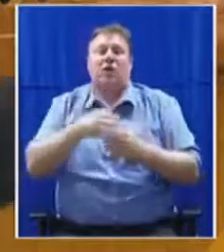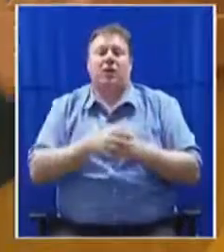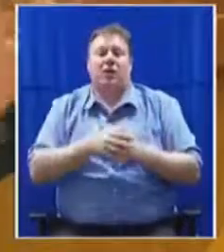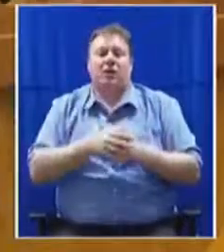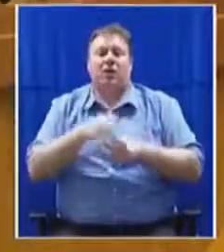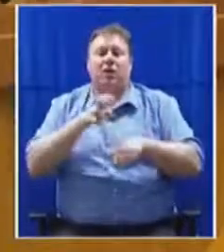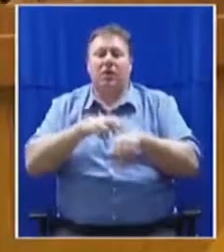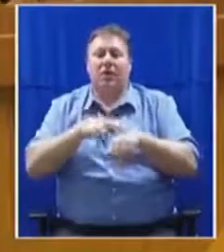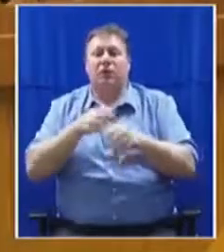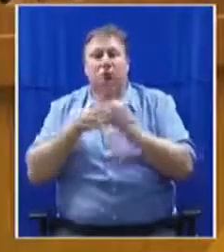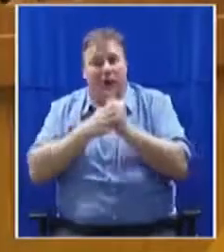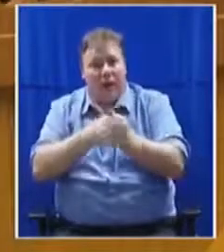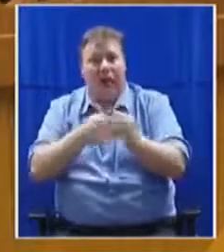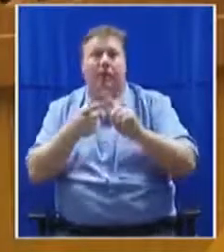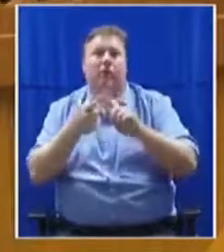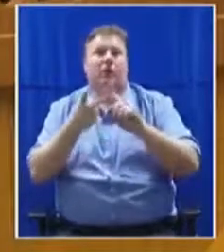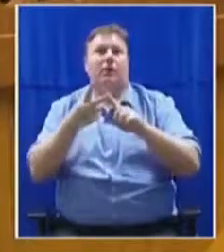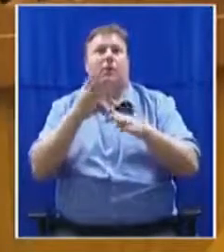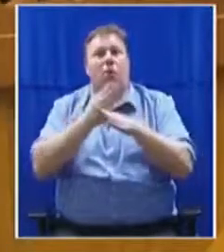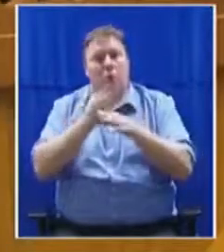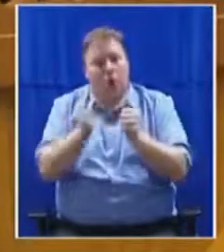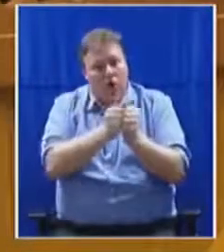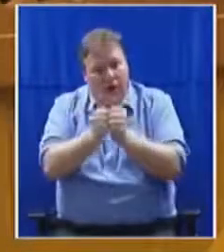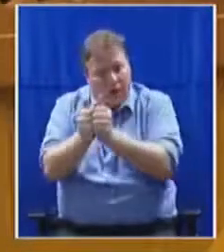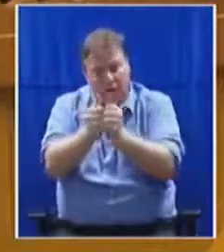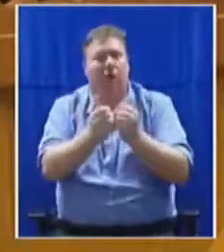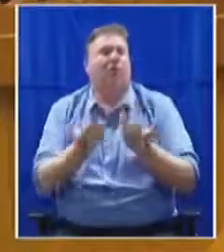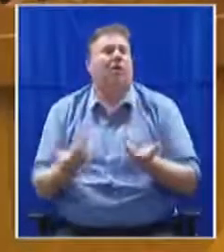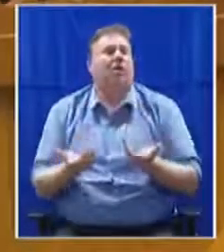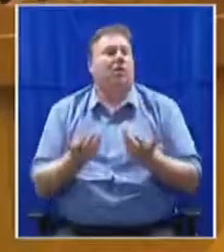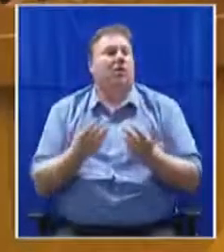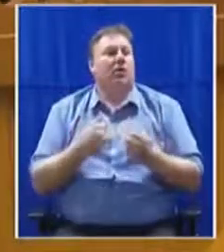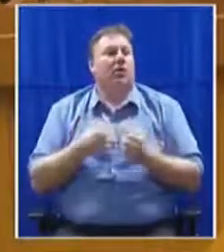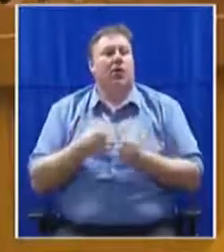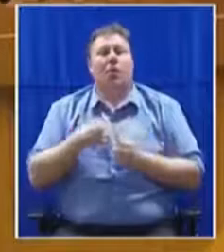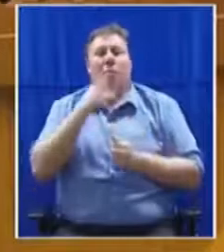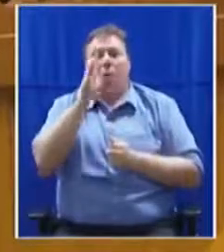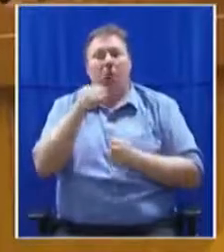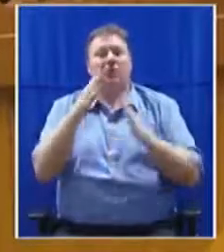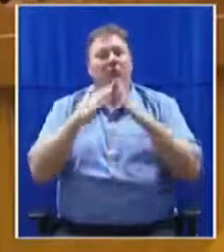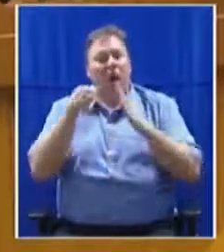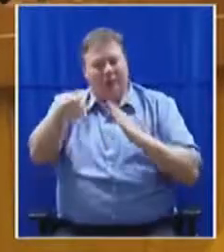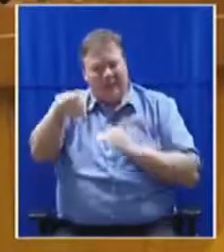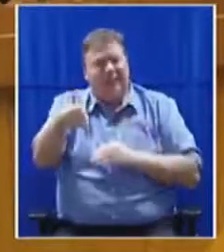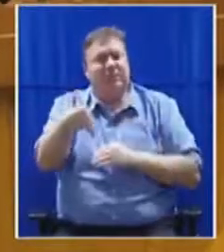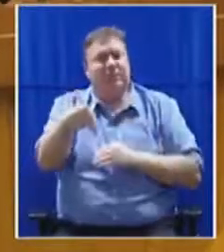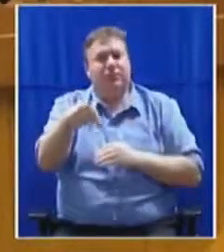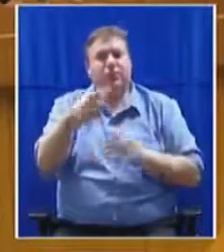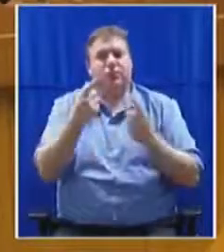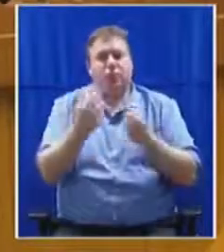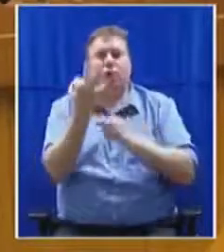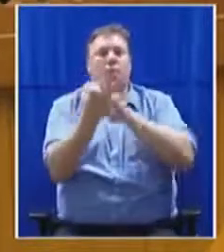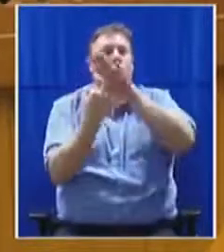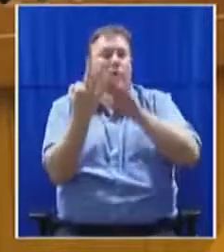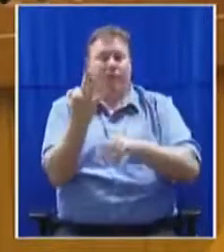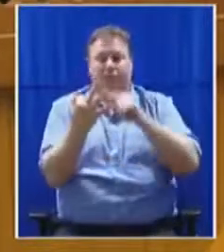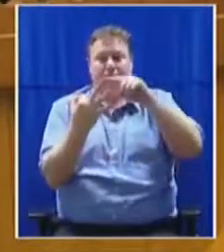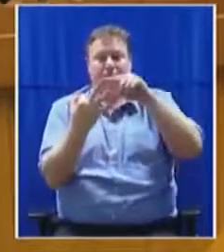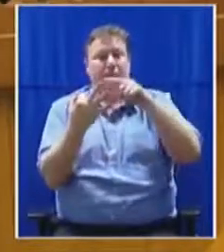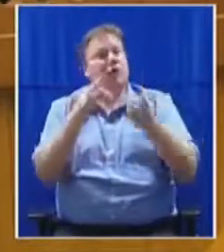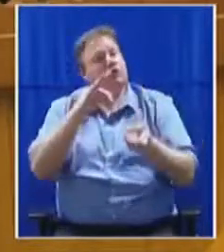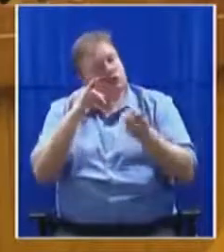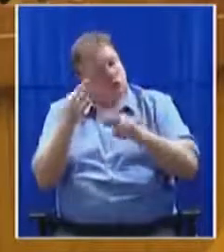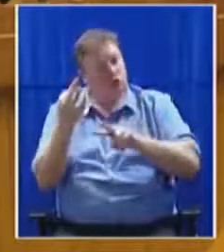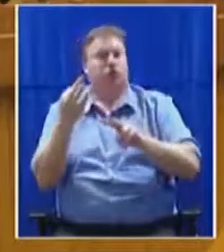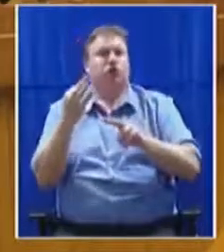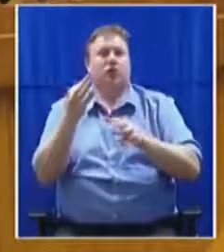need to work together. And I'm here to call upon this House to say, let's do at least 3 things. Let's reform our politics. You